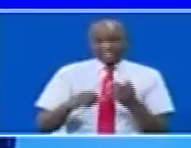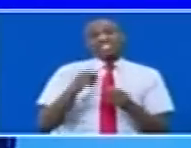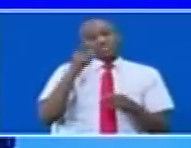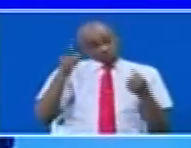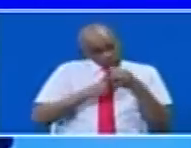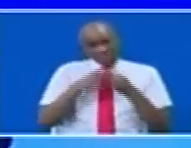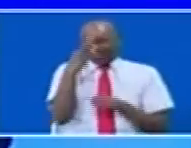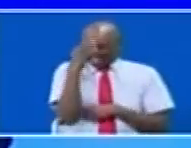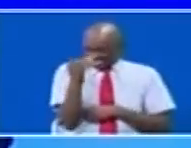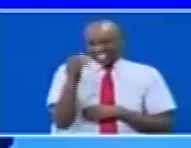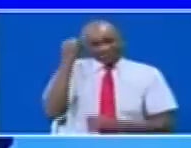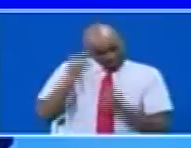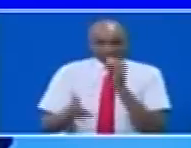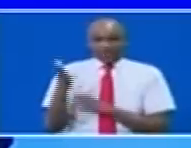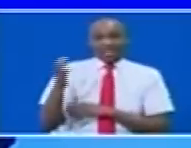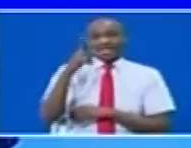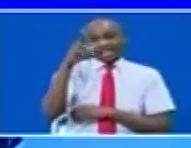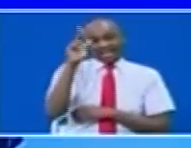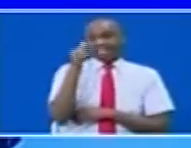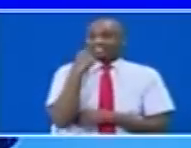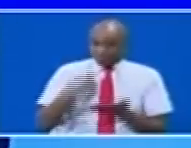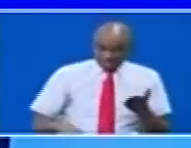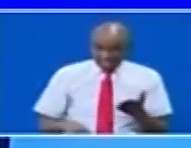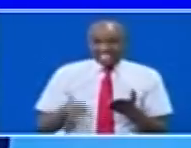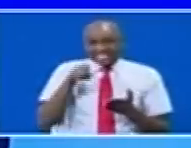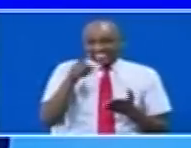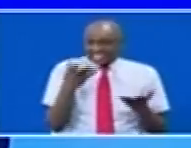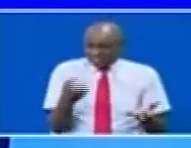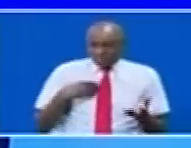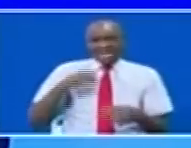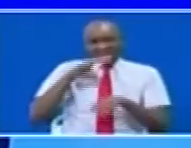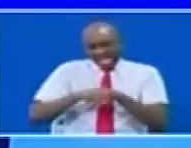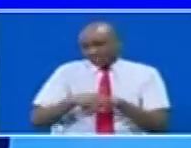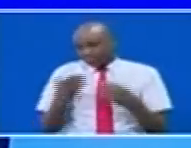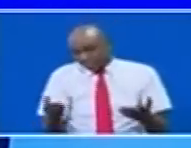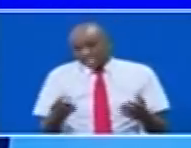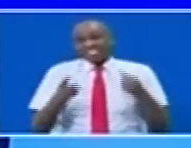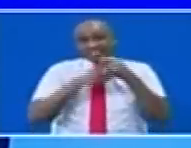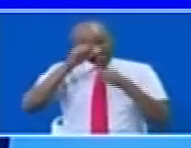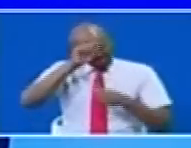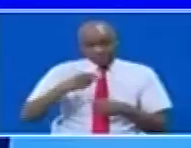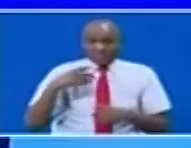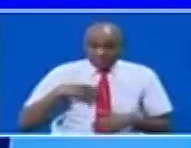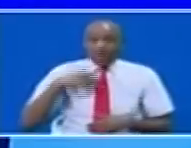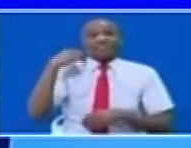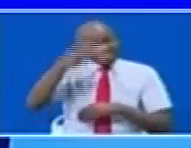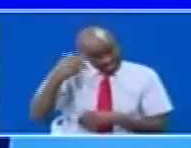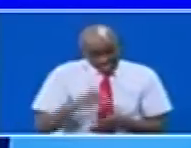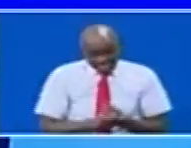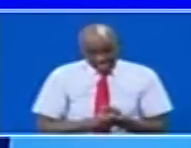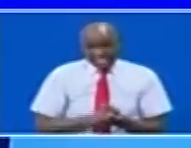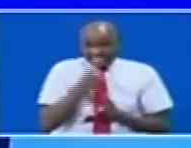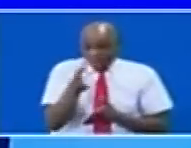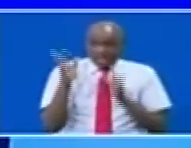deadline approaches. According to the Kenya Revenue Authority, the system has been receiving approximately 70,000 returns daily, and the